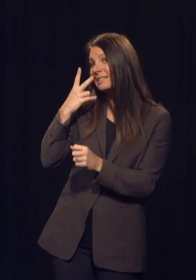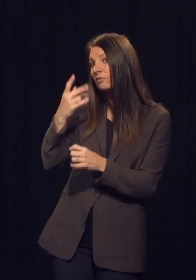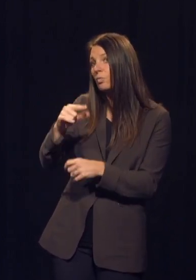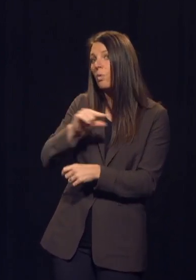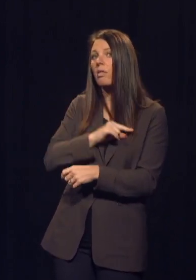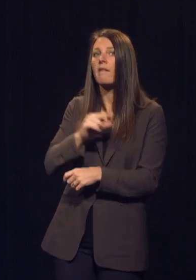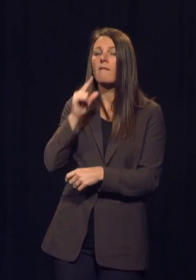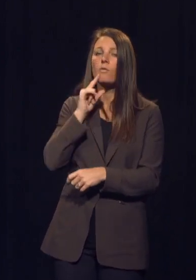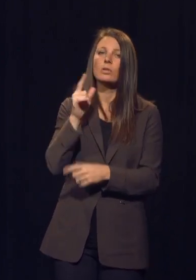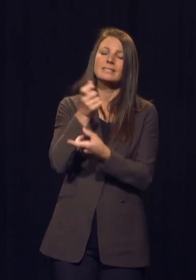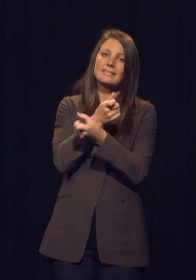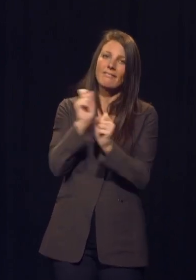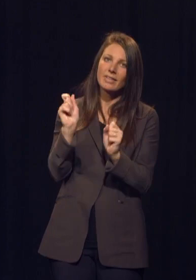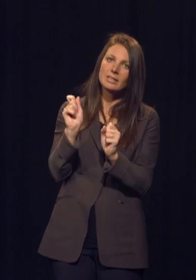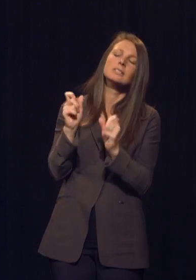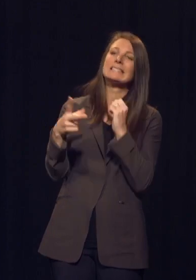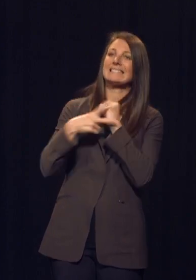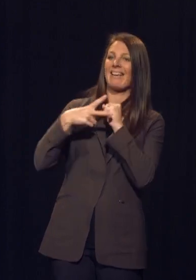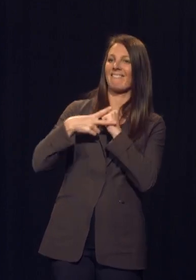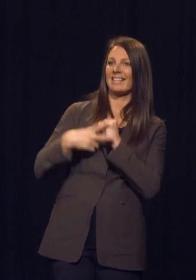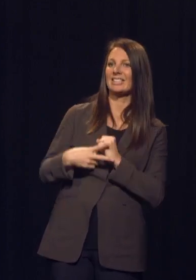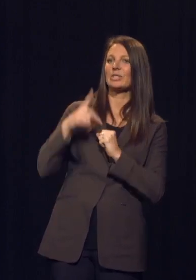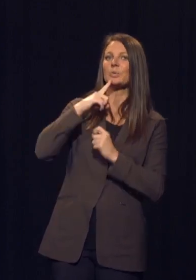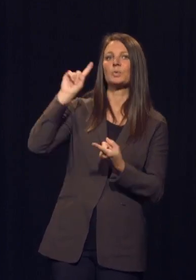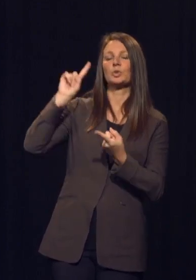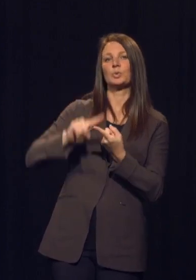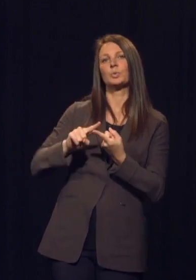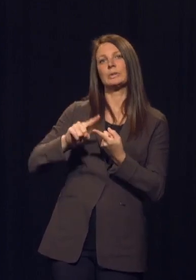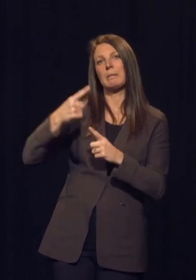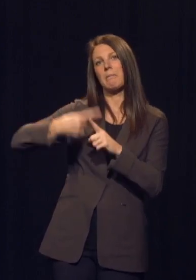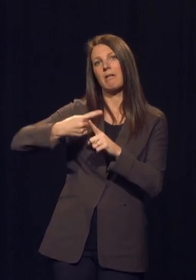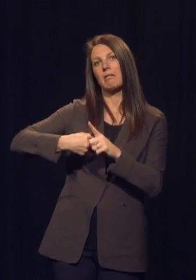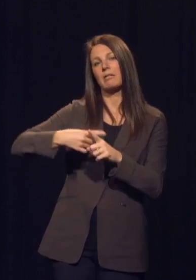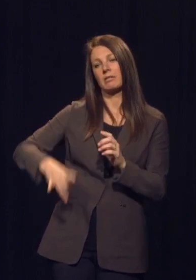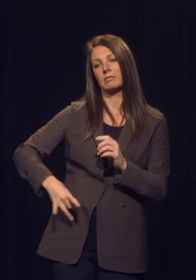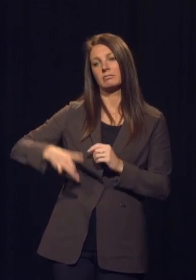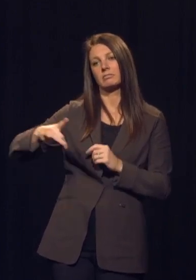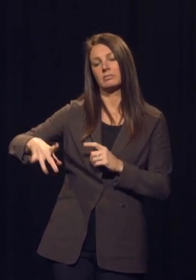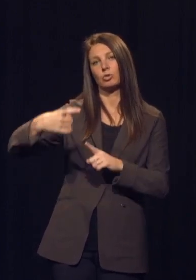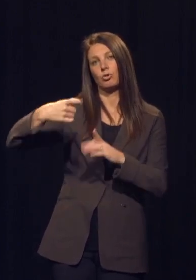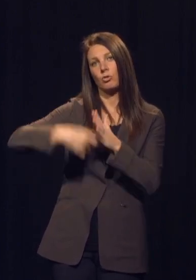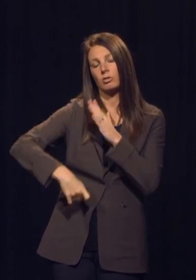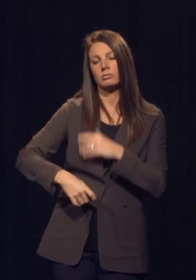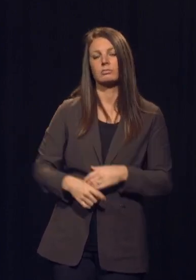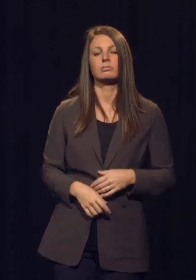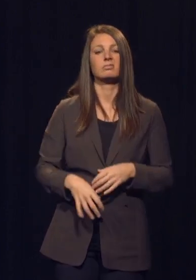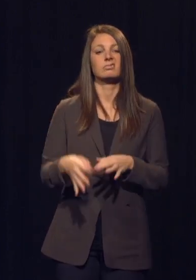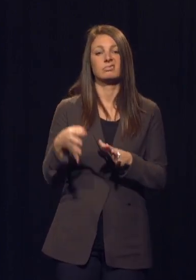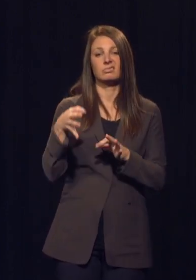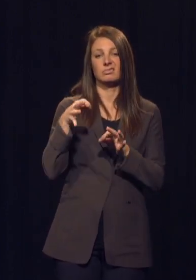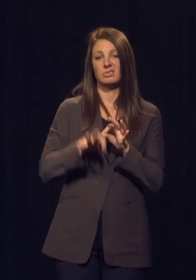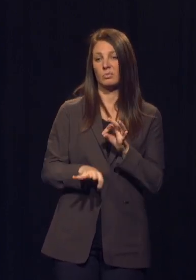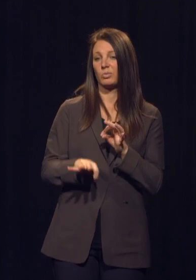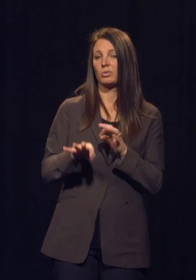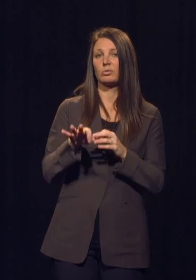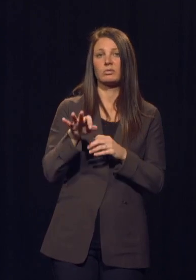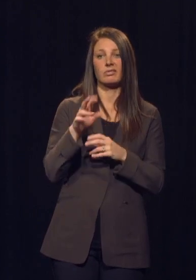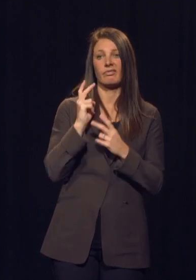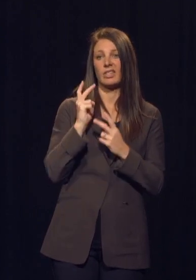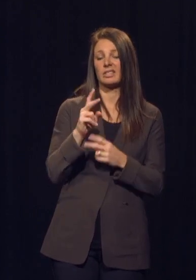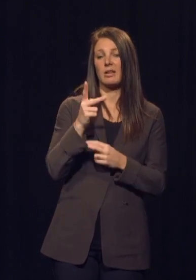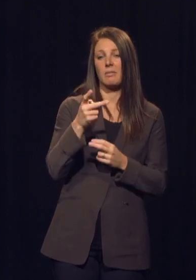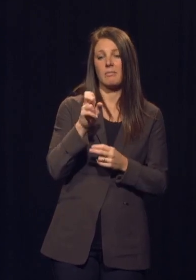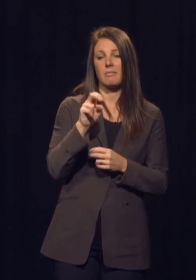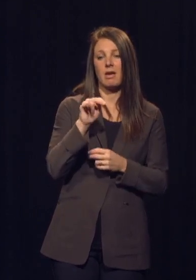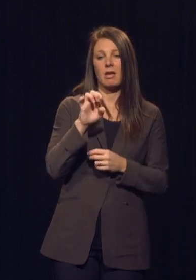for savings to reduce their monthly costs. A simple visit to Pennie.com will show you what these savings